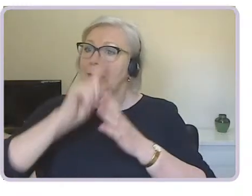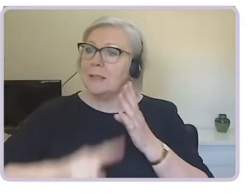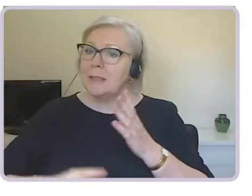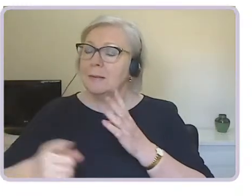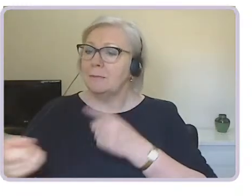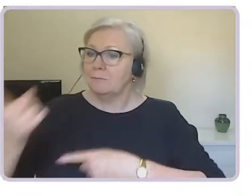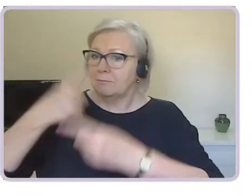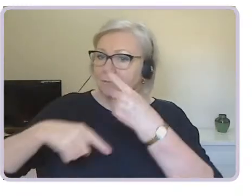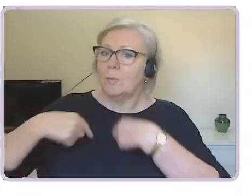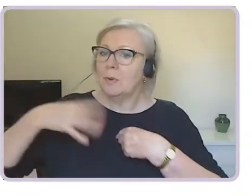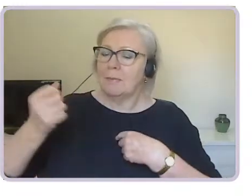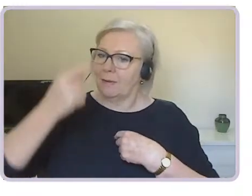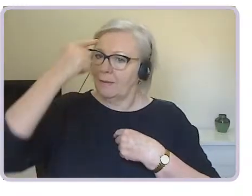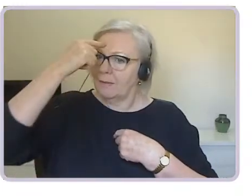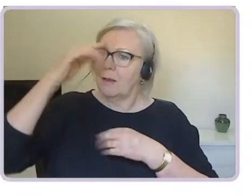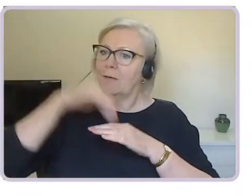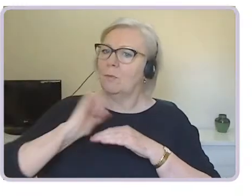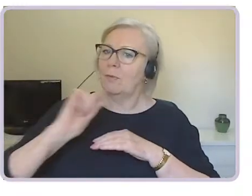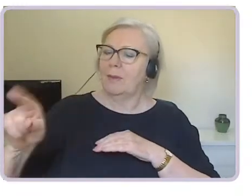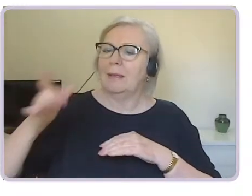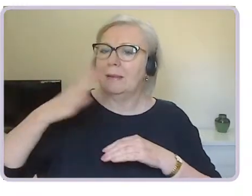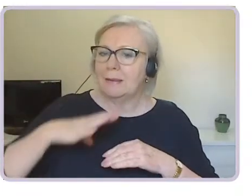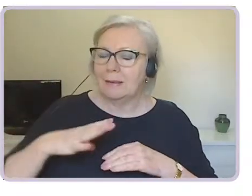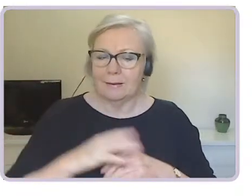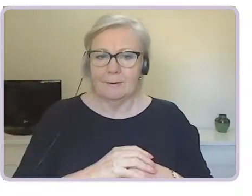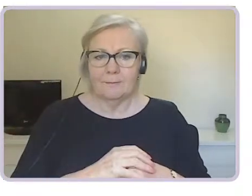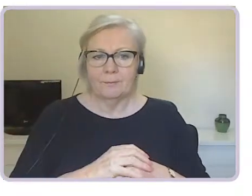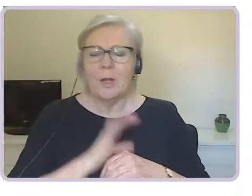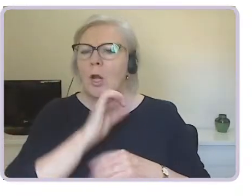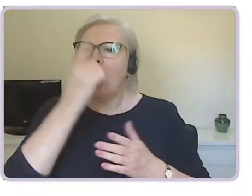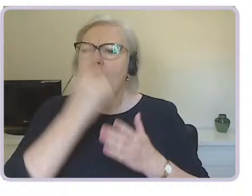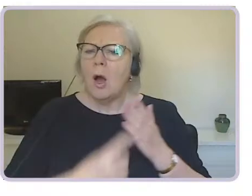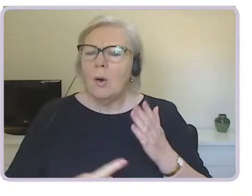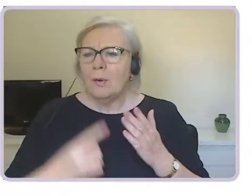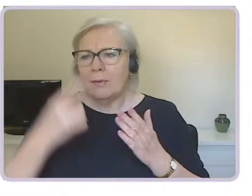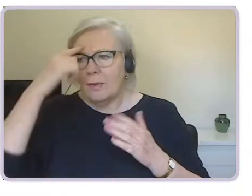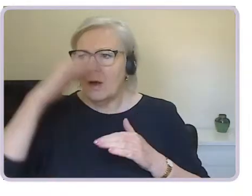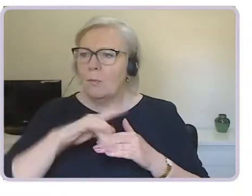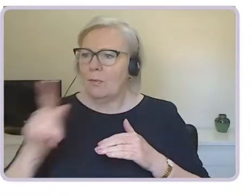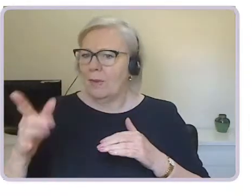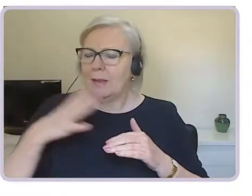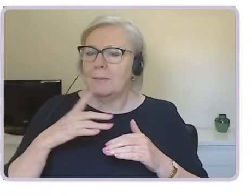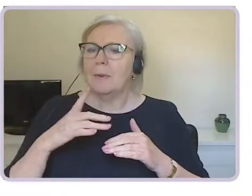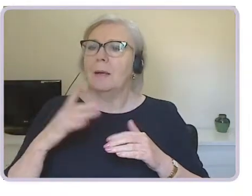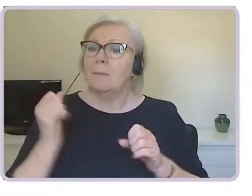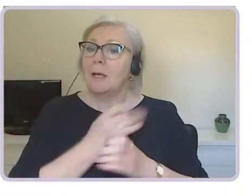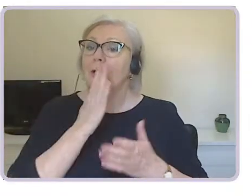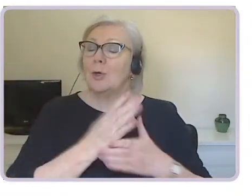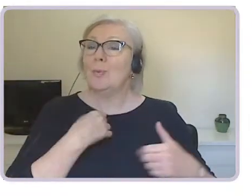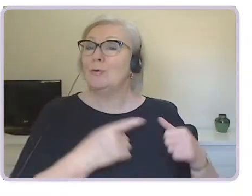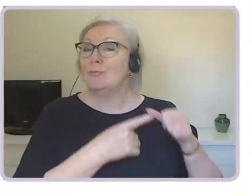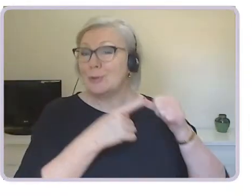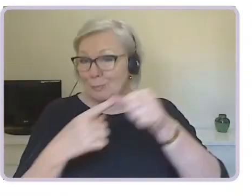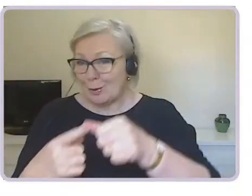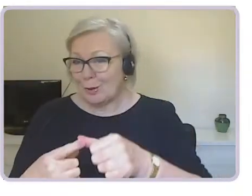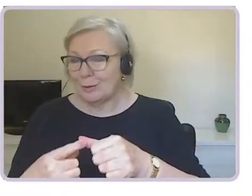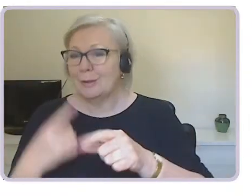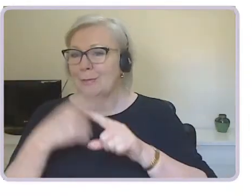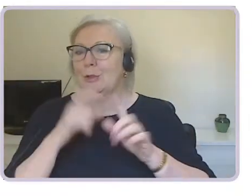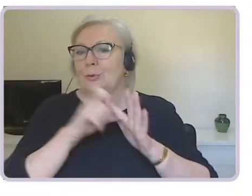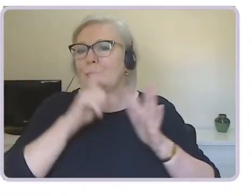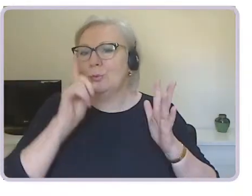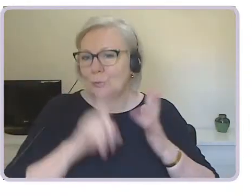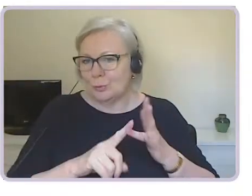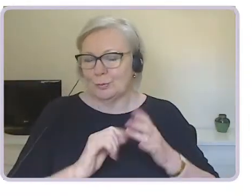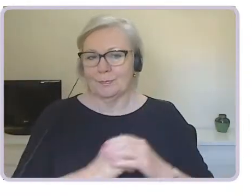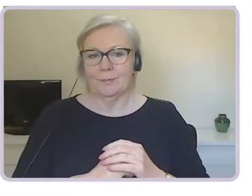considered. But it's not only about making sure that they're considered. It's about making sure they're responded to and acted upon. And so this program